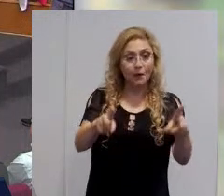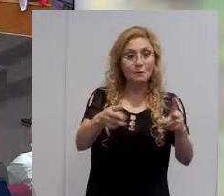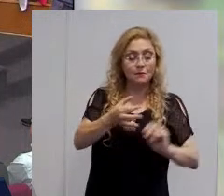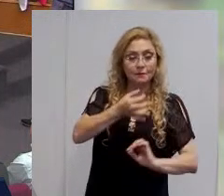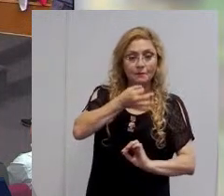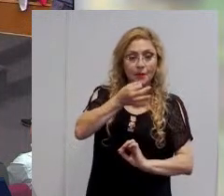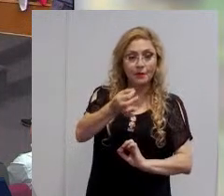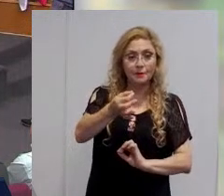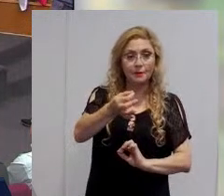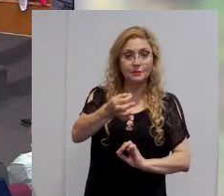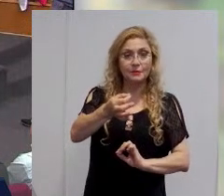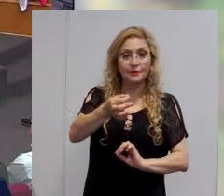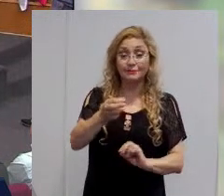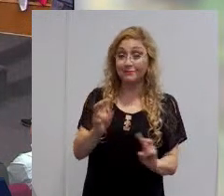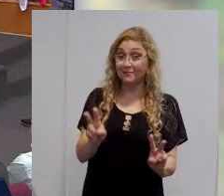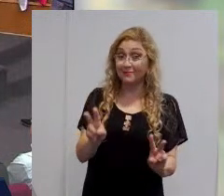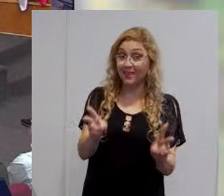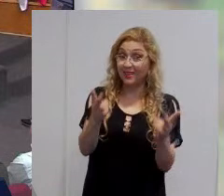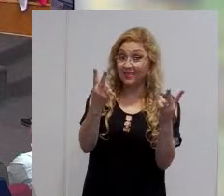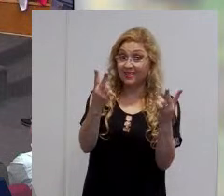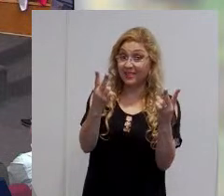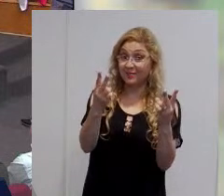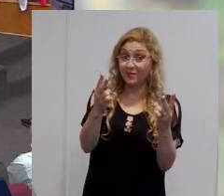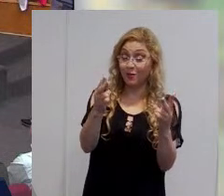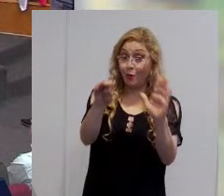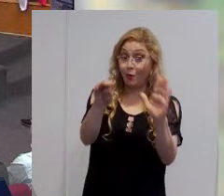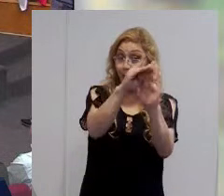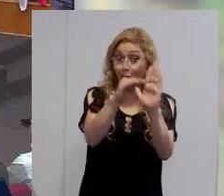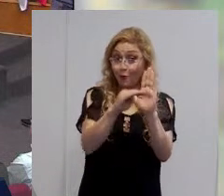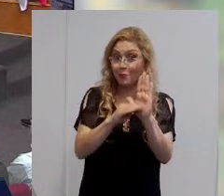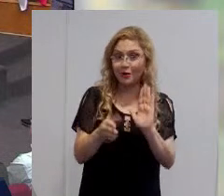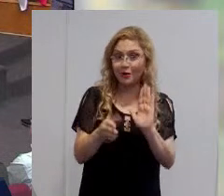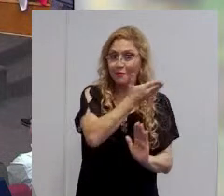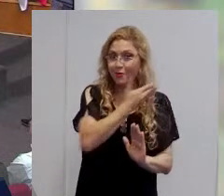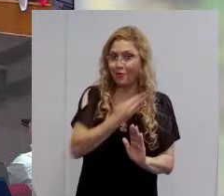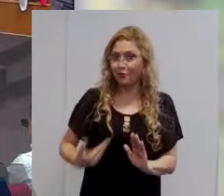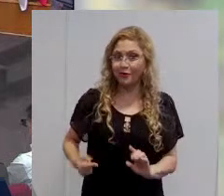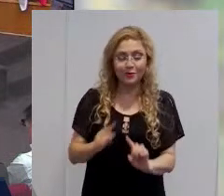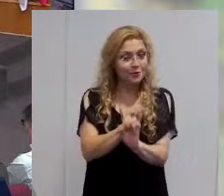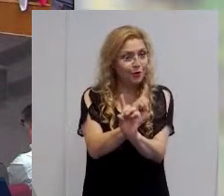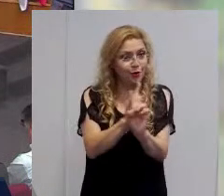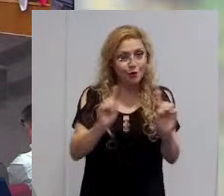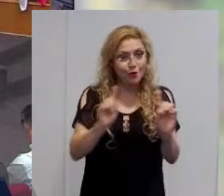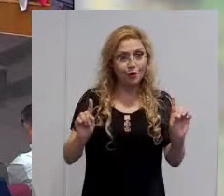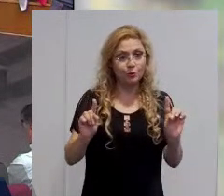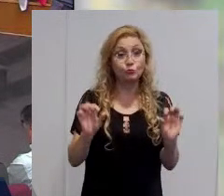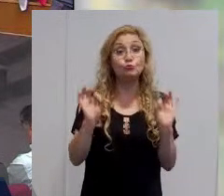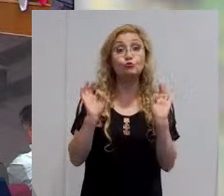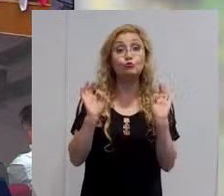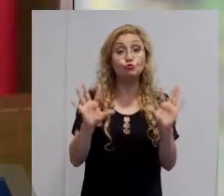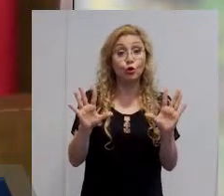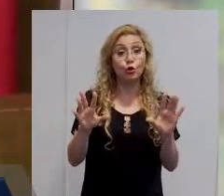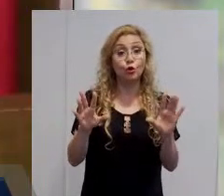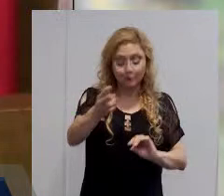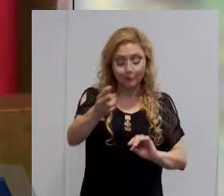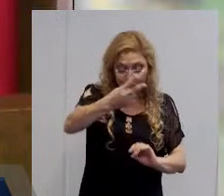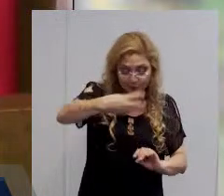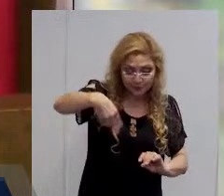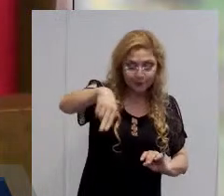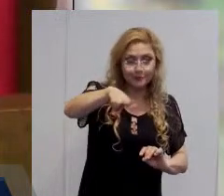allow me to say that there were no government programs that saved us. Rather, it was